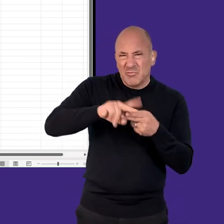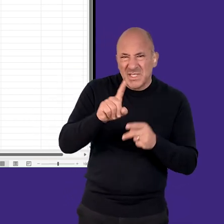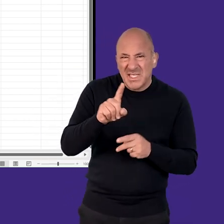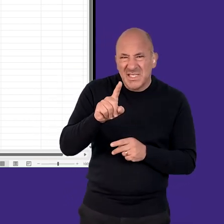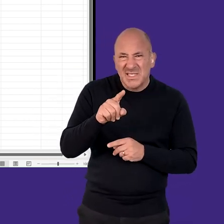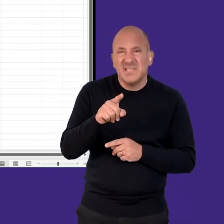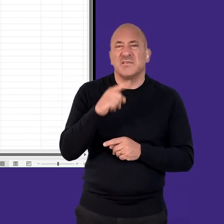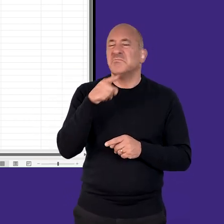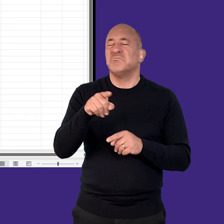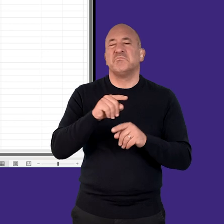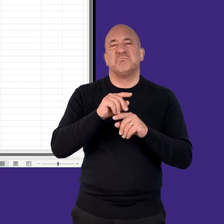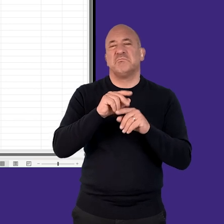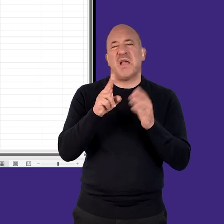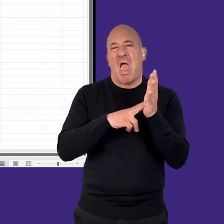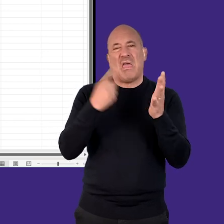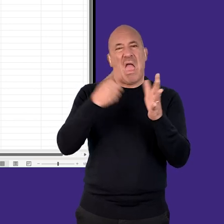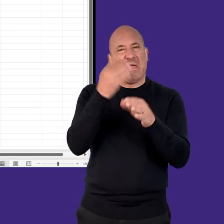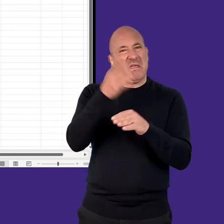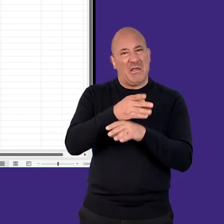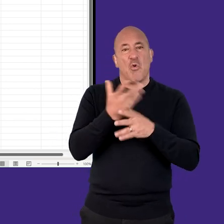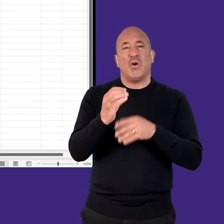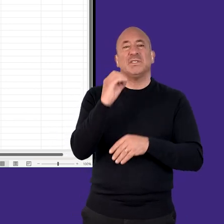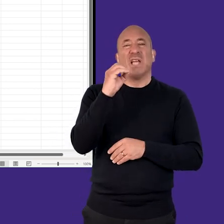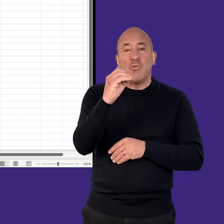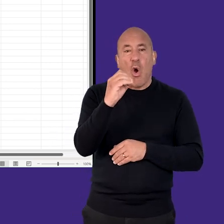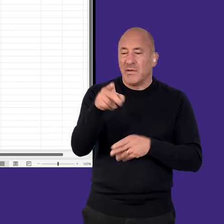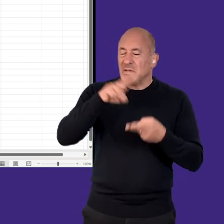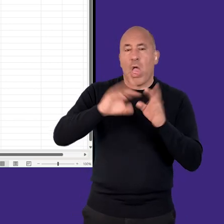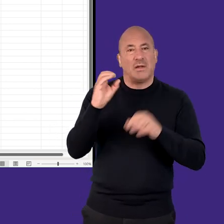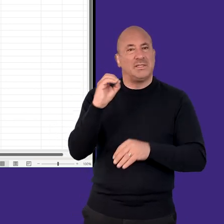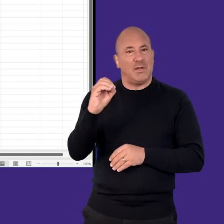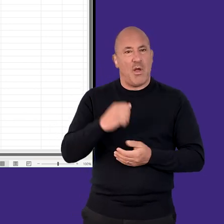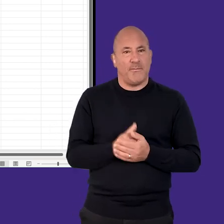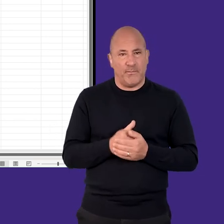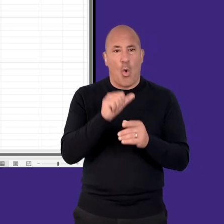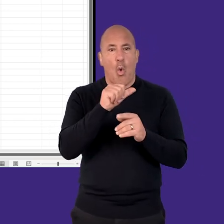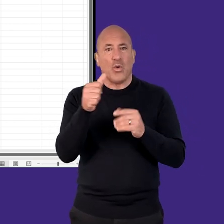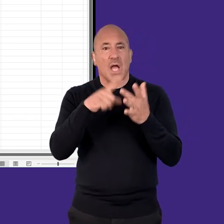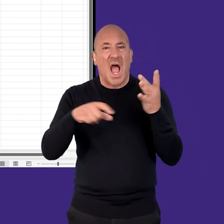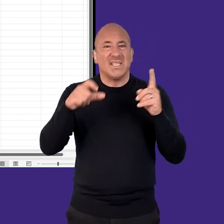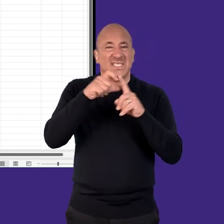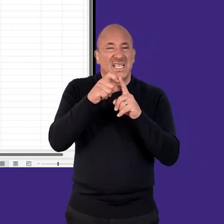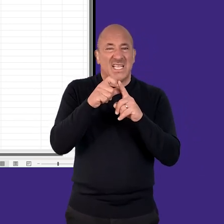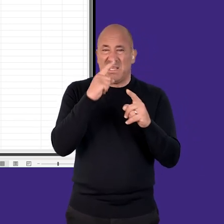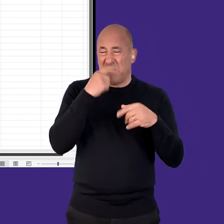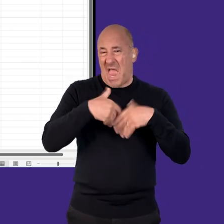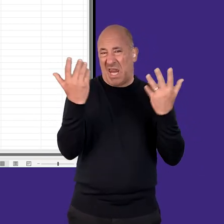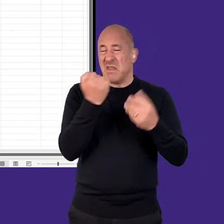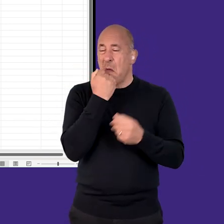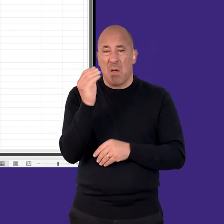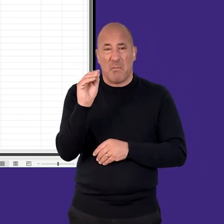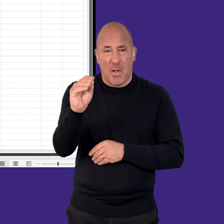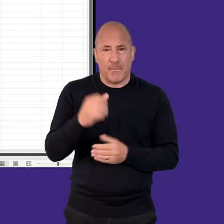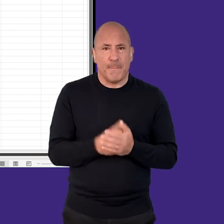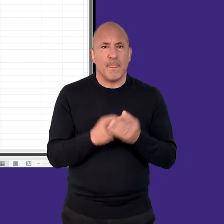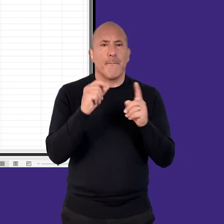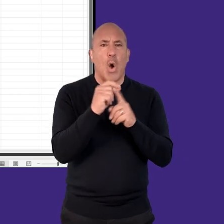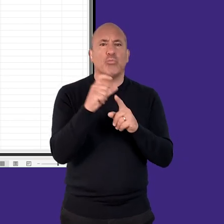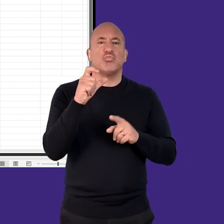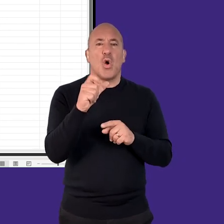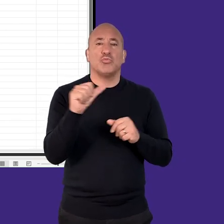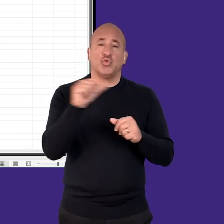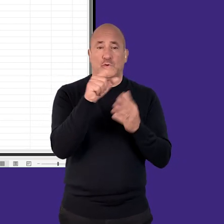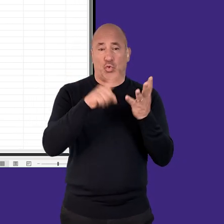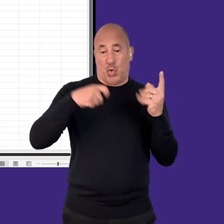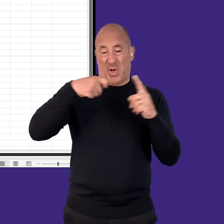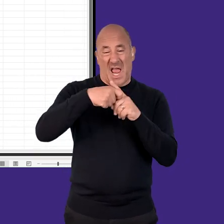applicable and 0 if the ticket is not discounted. Order ID can be any non-blank value. Postcode should be a valid UK